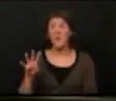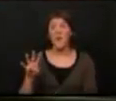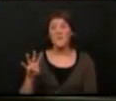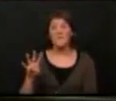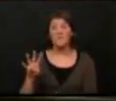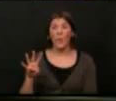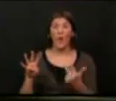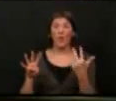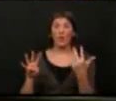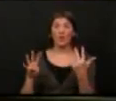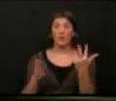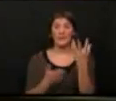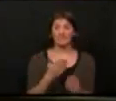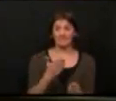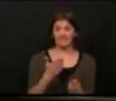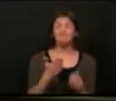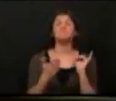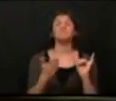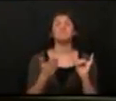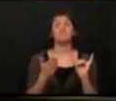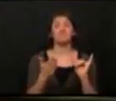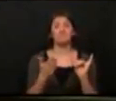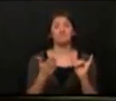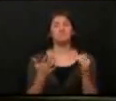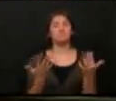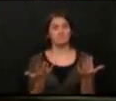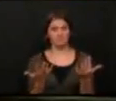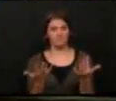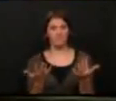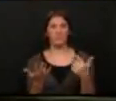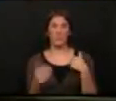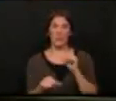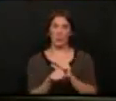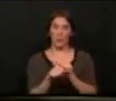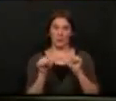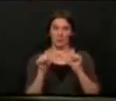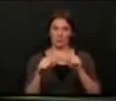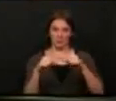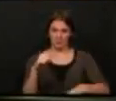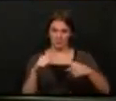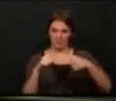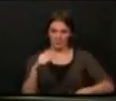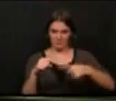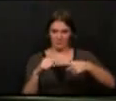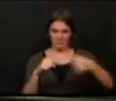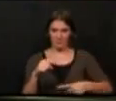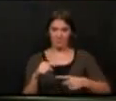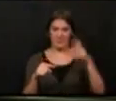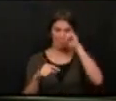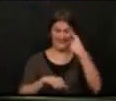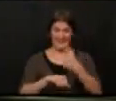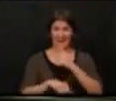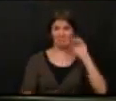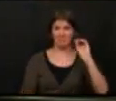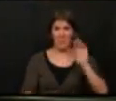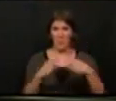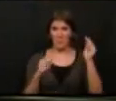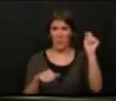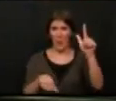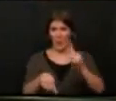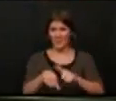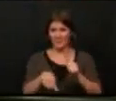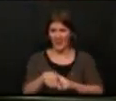we're three short. We have obviously a 24/7, 365 department, and we